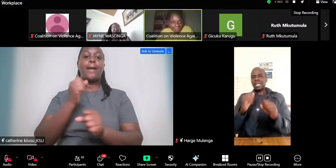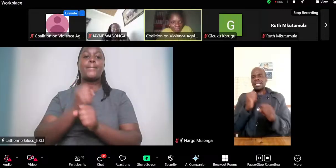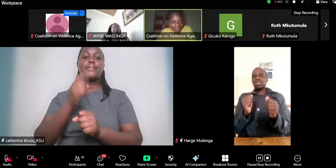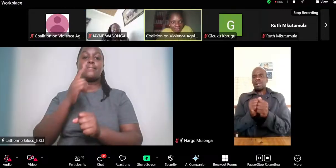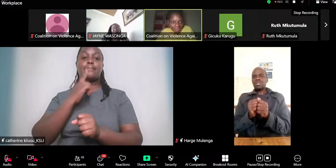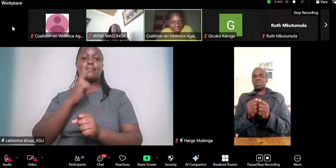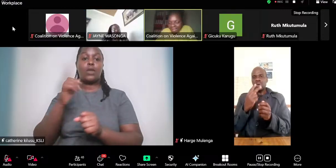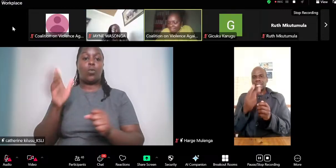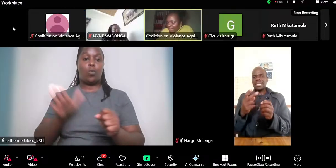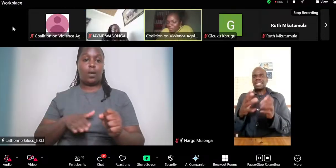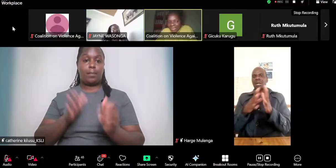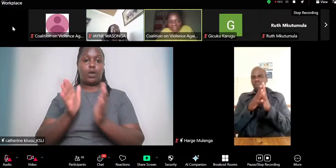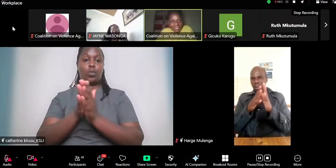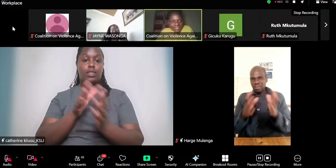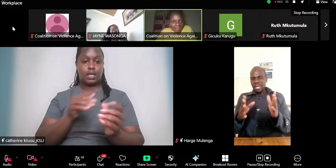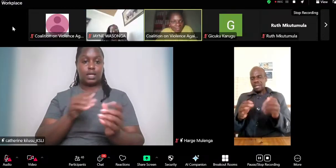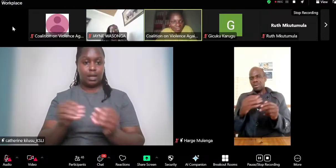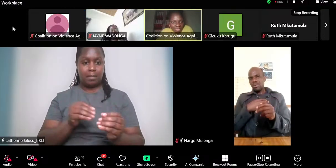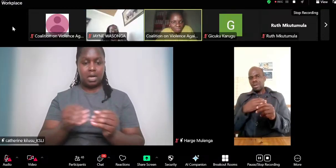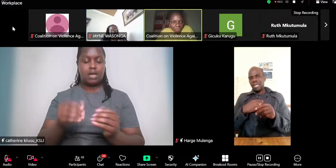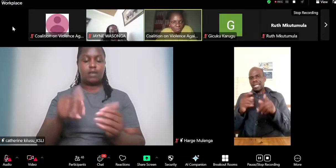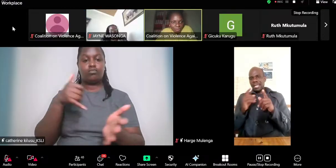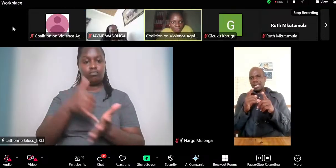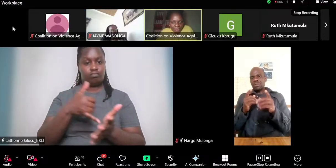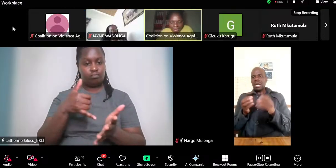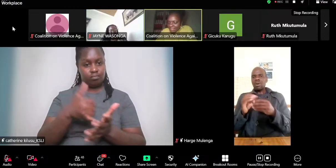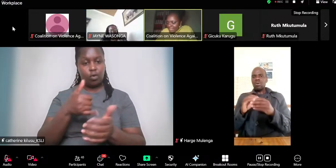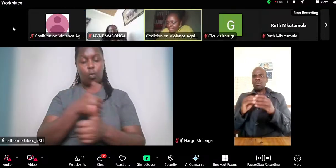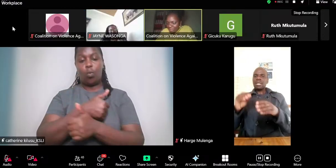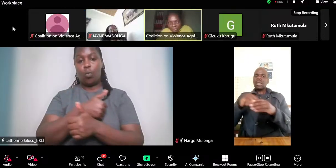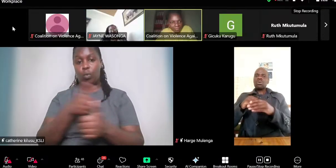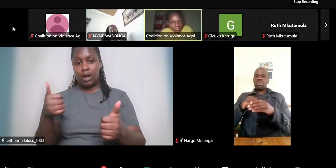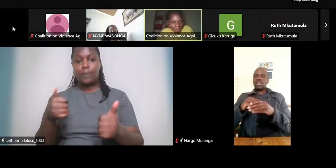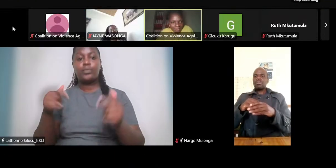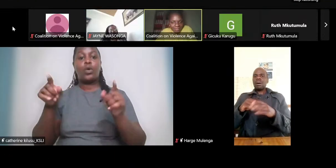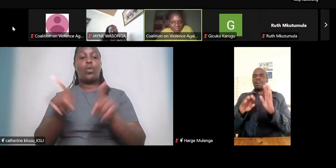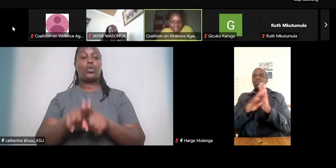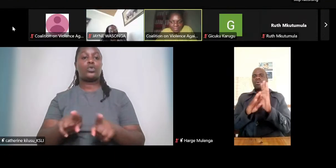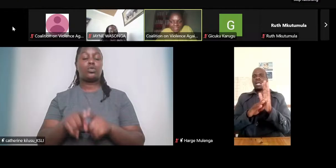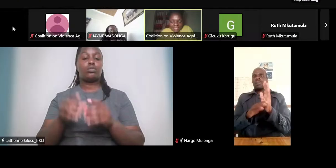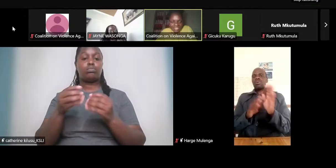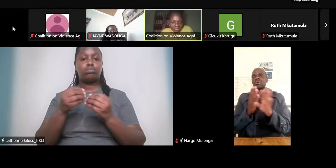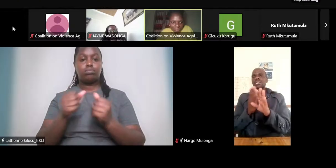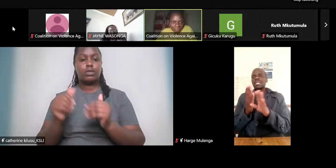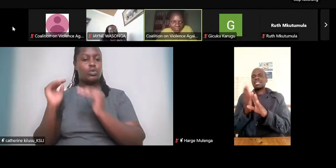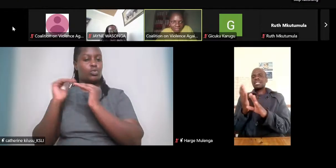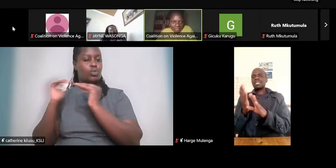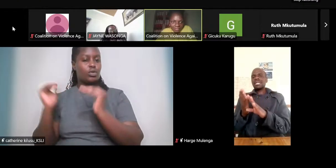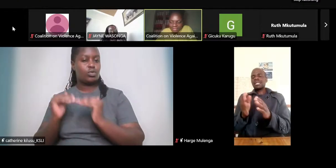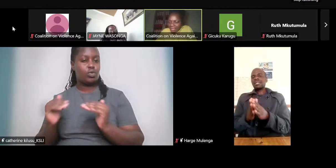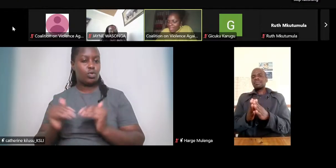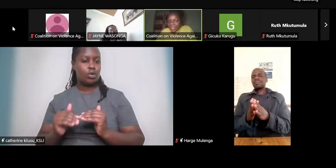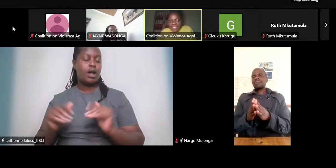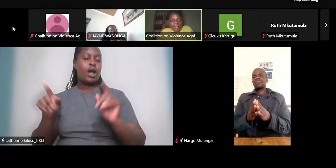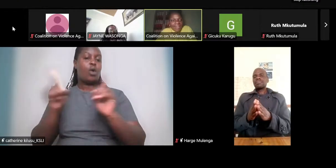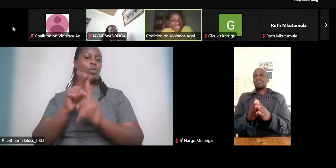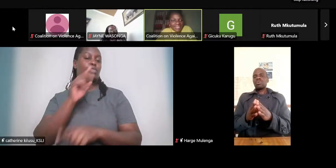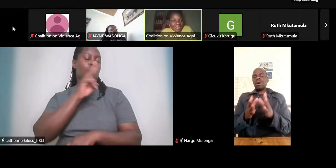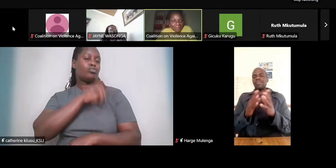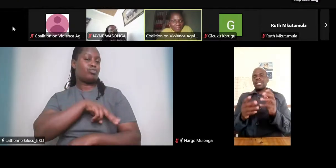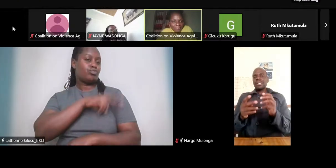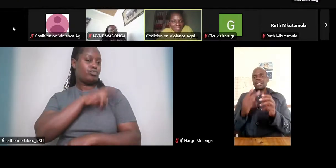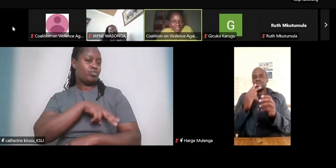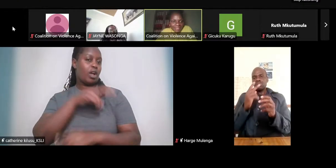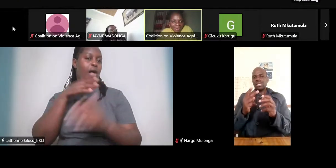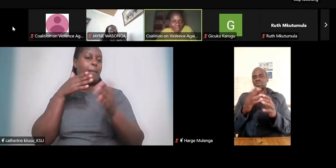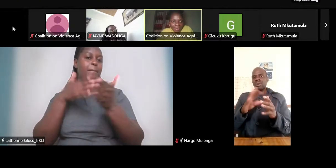are included, that we address the structural and institutional barriers as well as attitudinal barriers that are